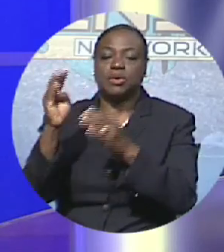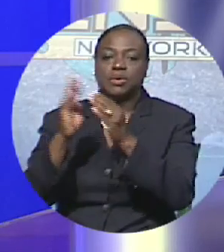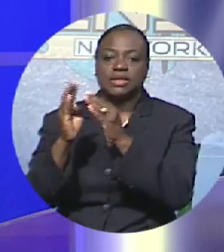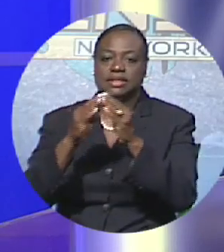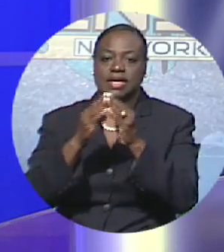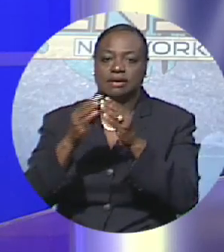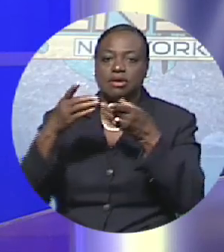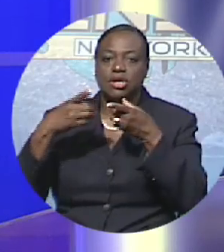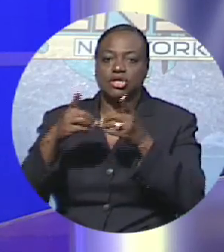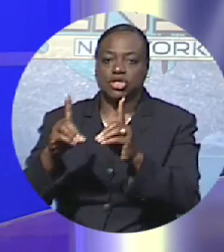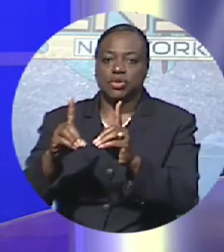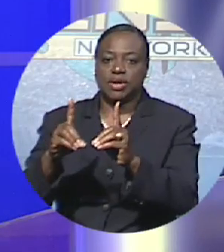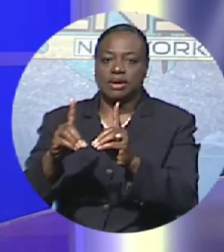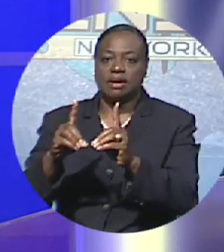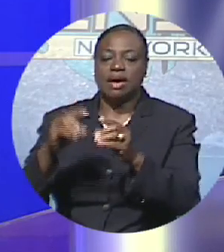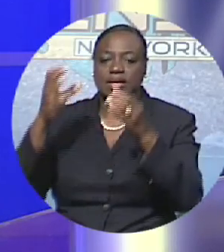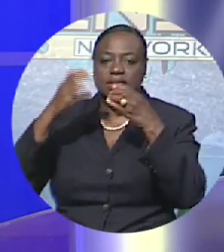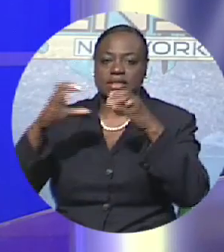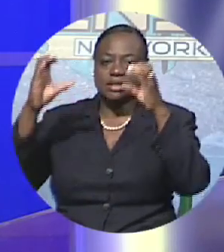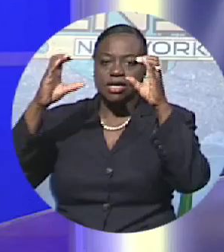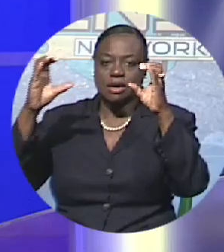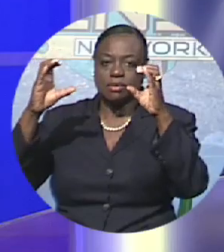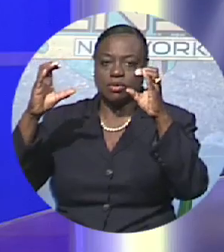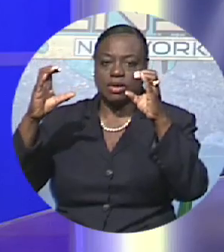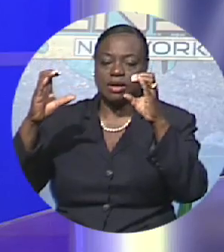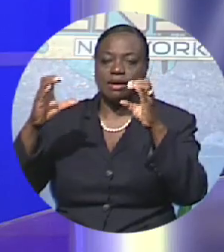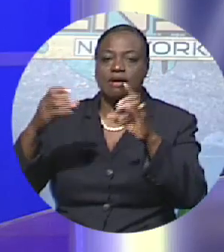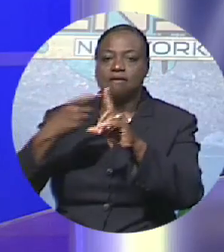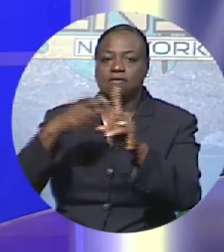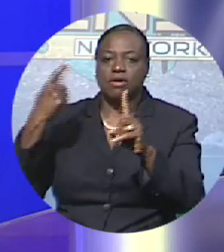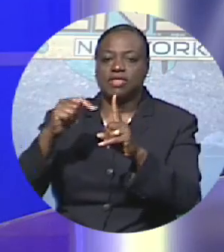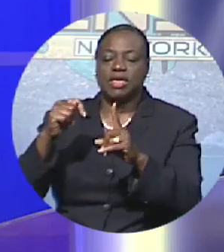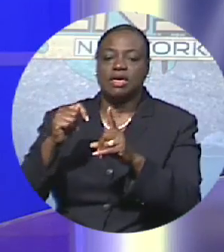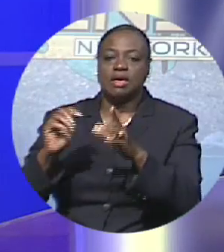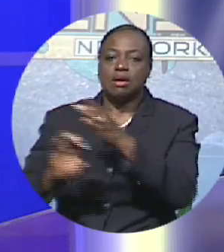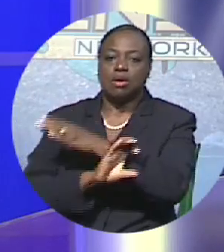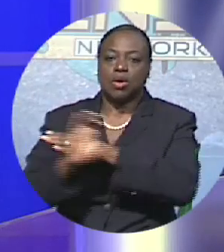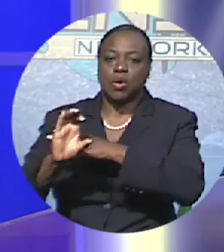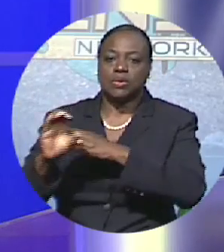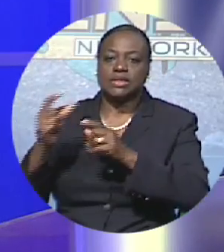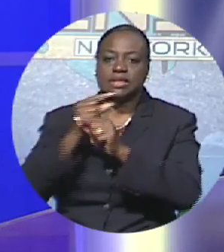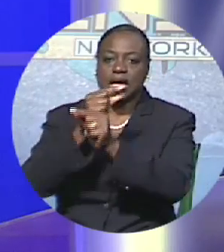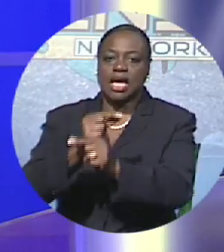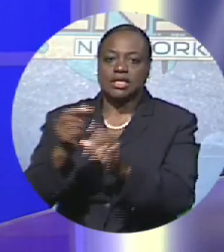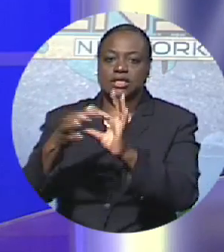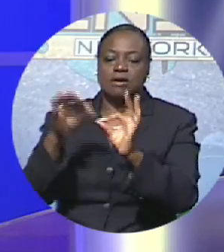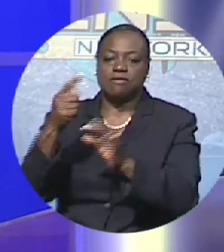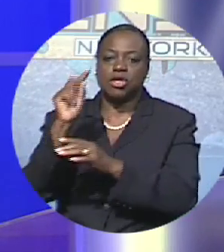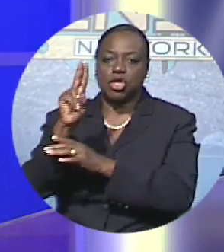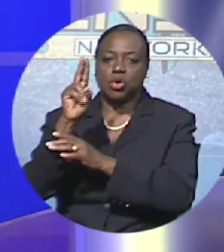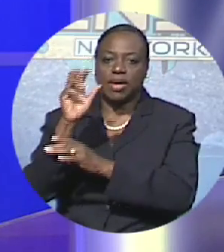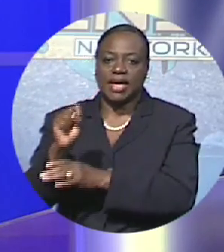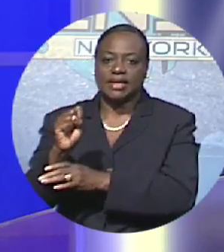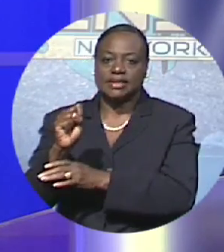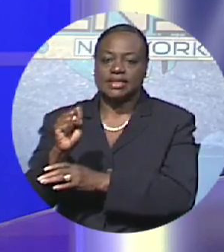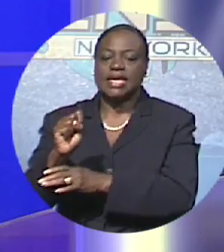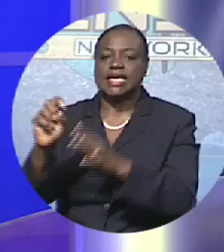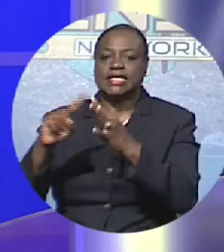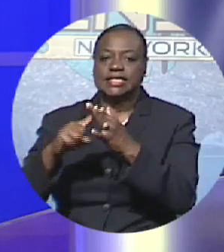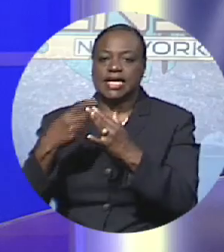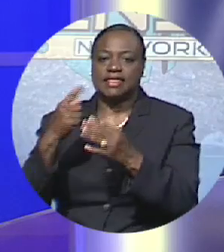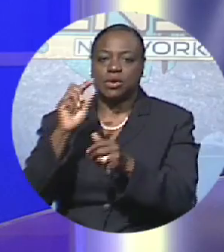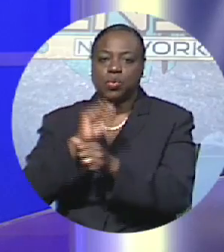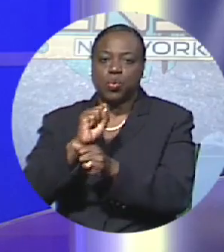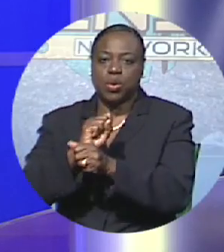United States Coast Guard's $20 million hangar in Inagua this past Thursday, Prime Minister Christie announced that Works Minister Philip